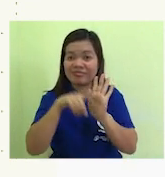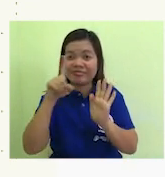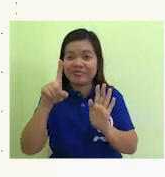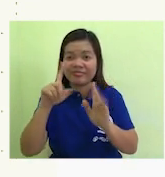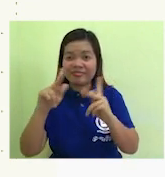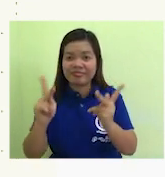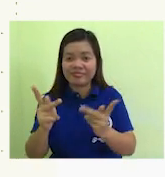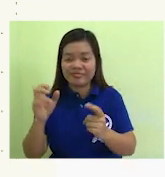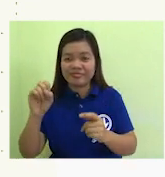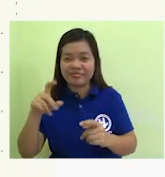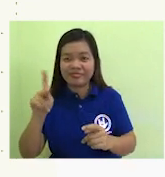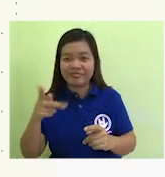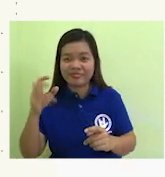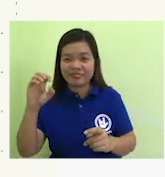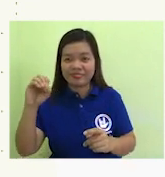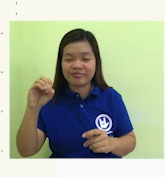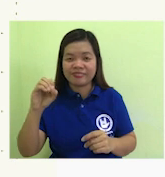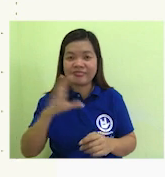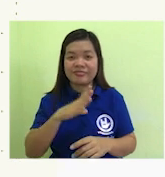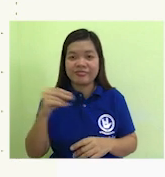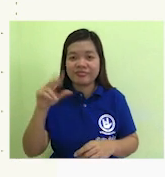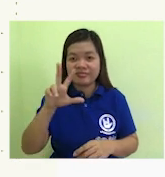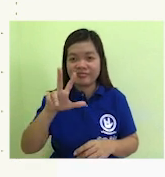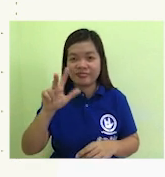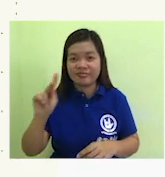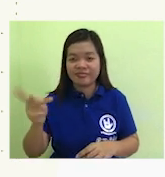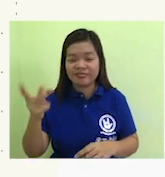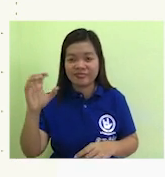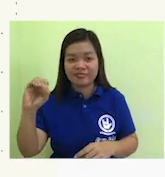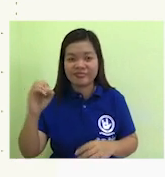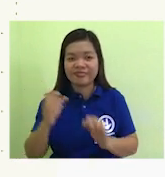0 and 3, 0.